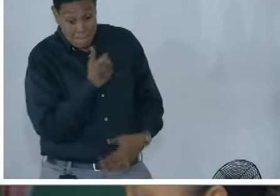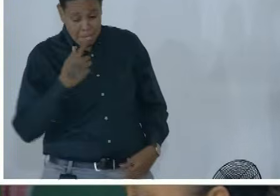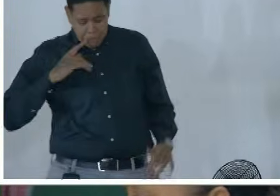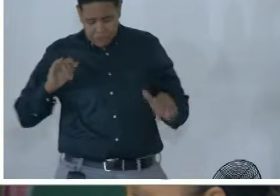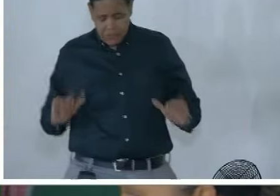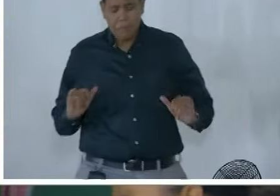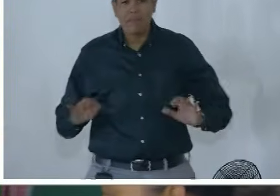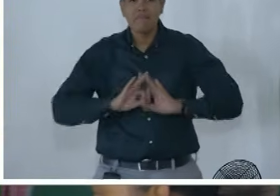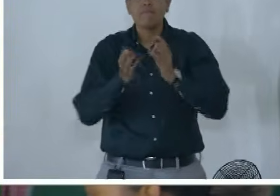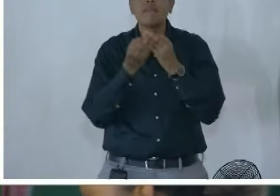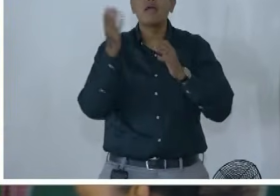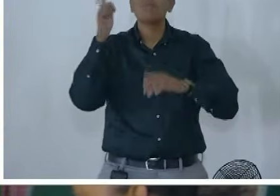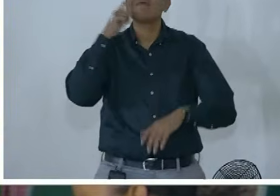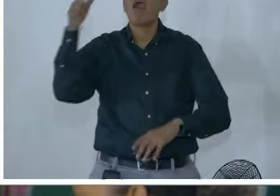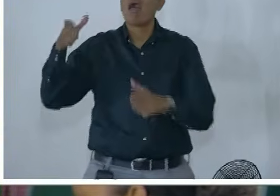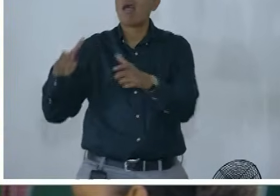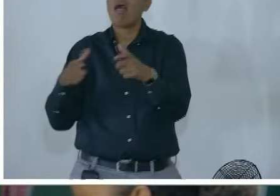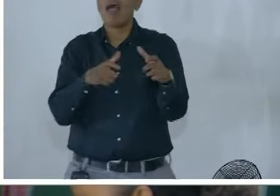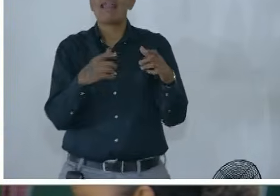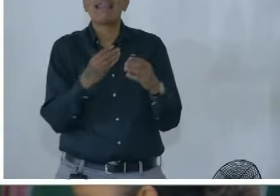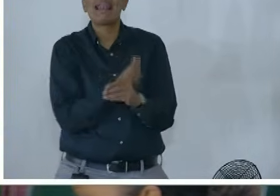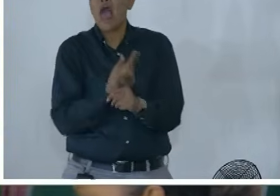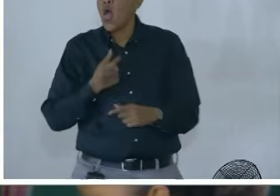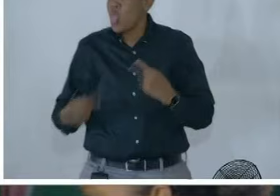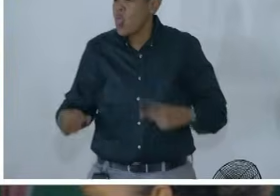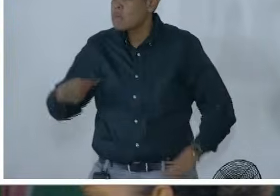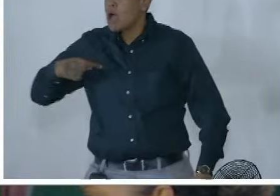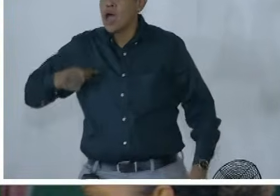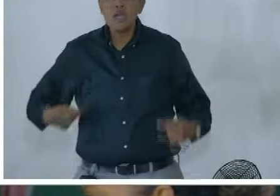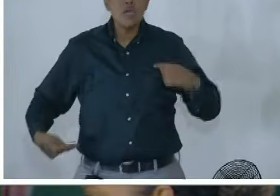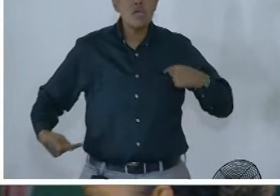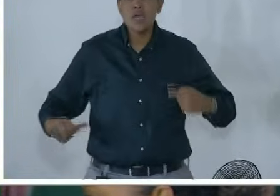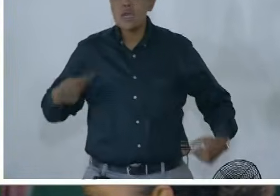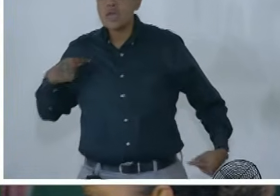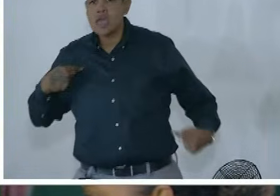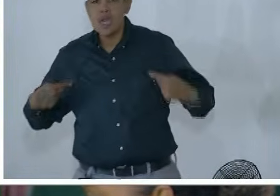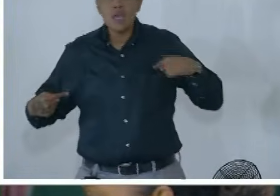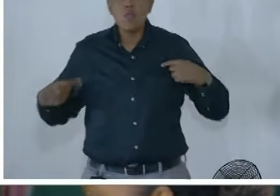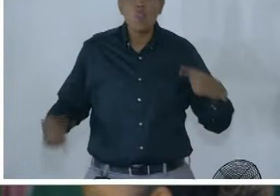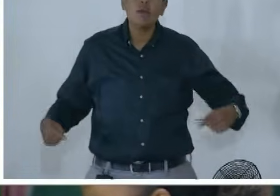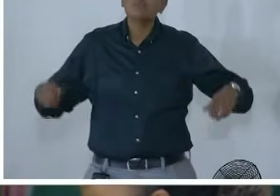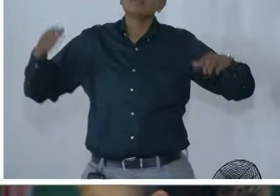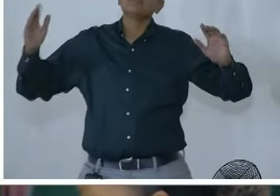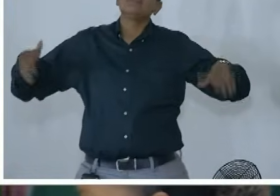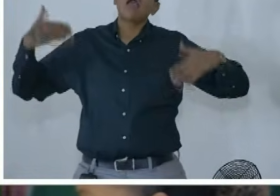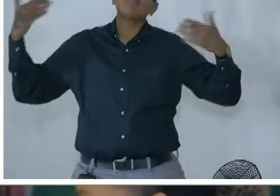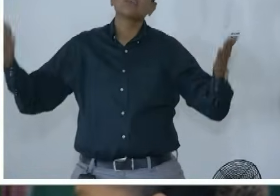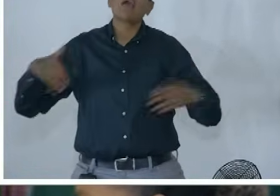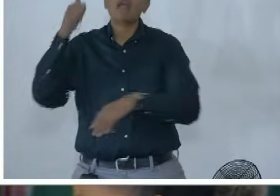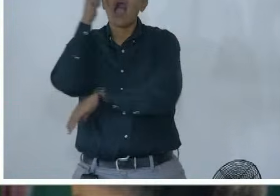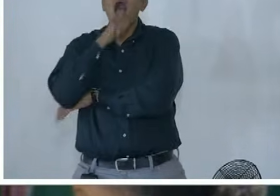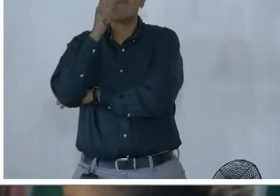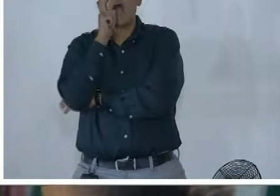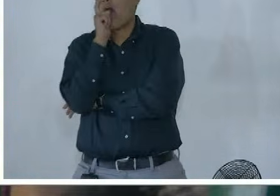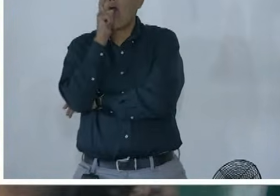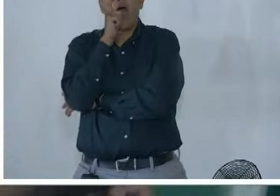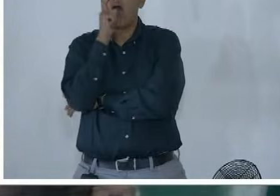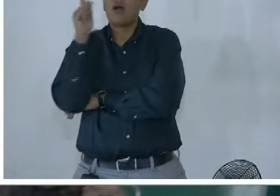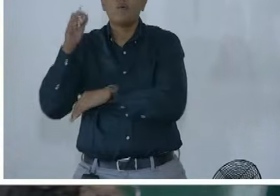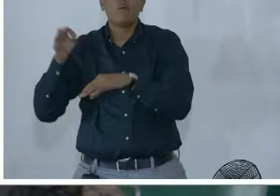family over a parcel of land. And that is a daily occurrence in our rural